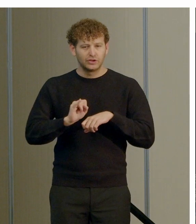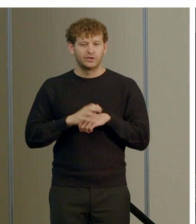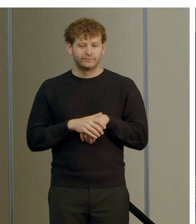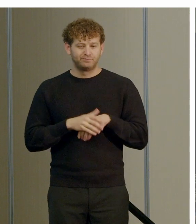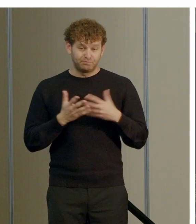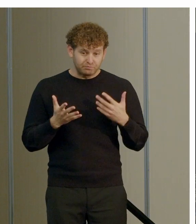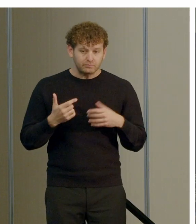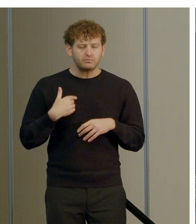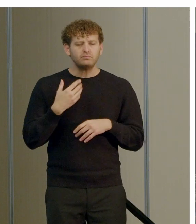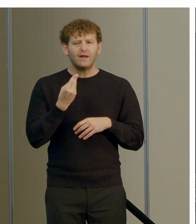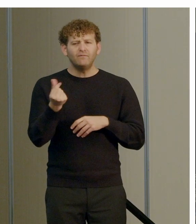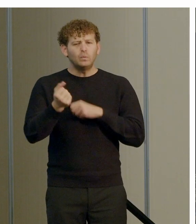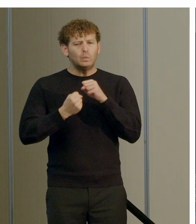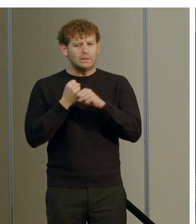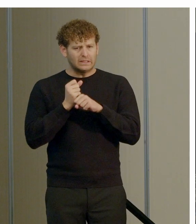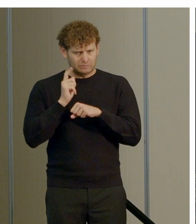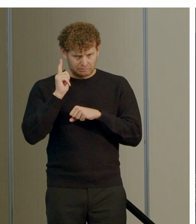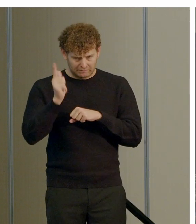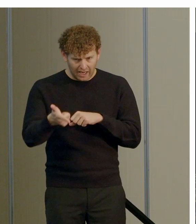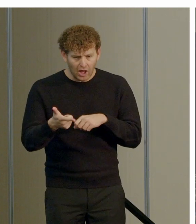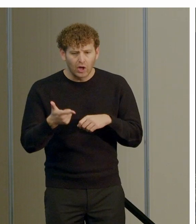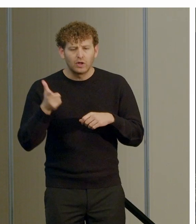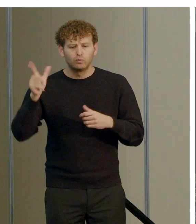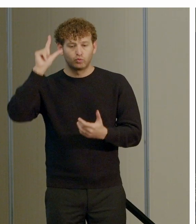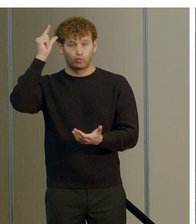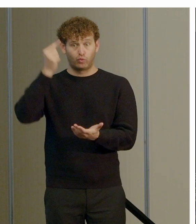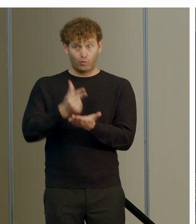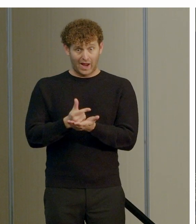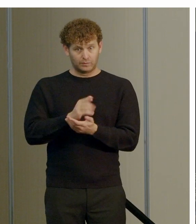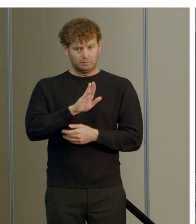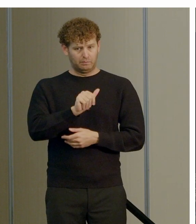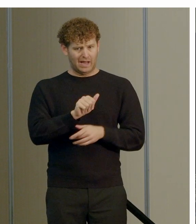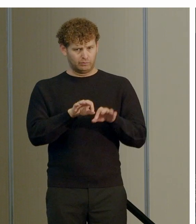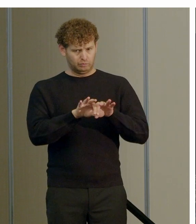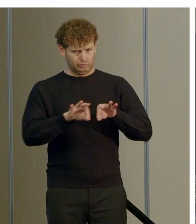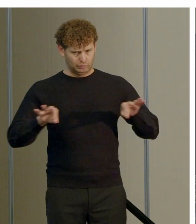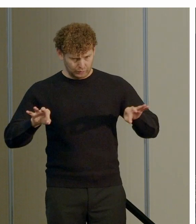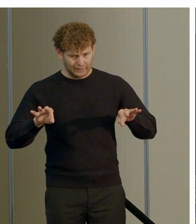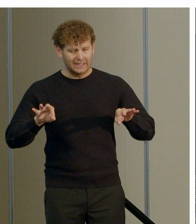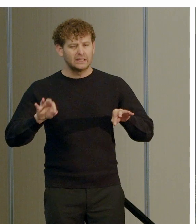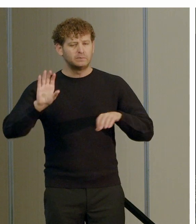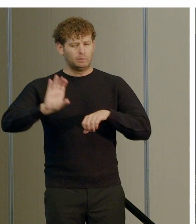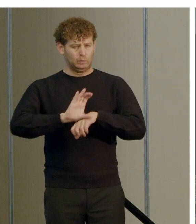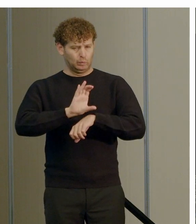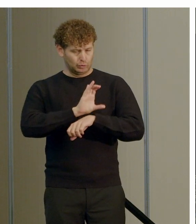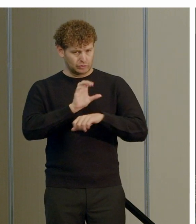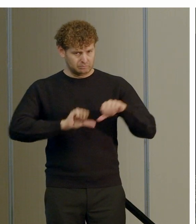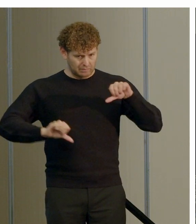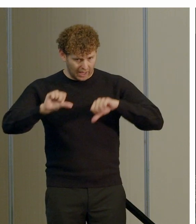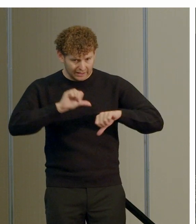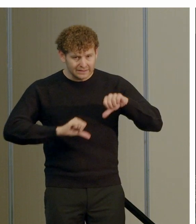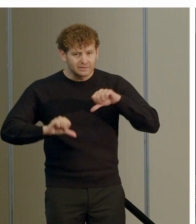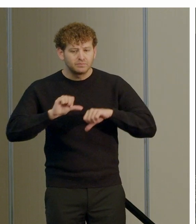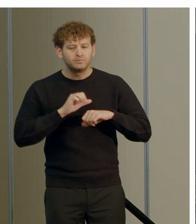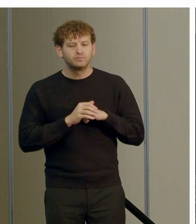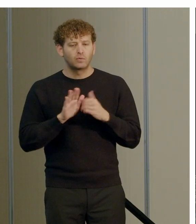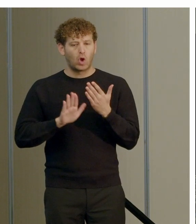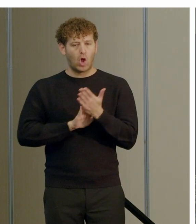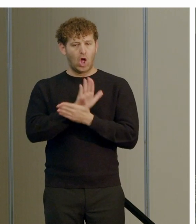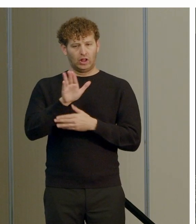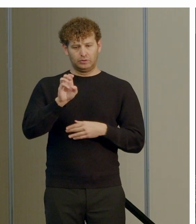Science in Computer Science from, let me get this right, College of Mary Washington in the great state of